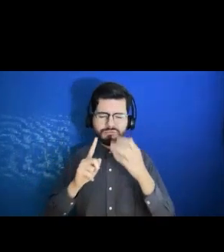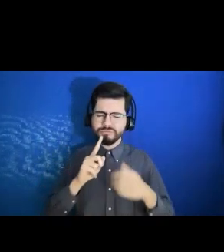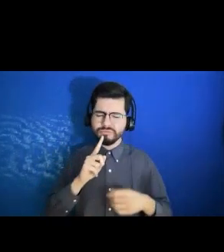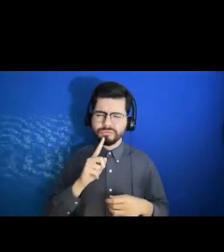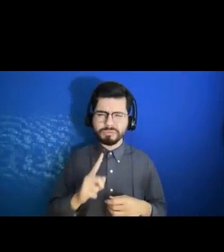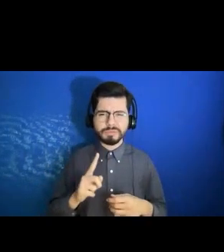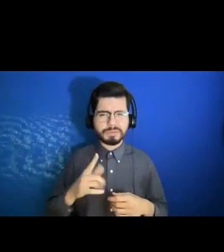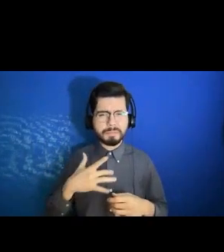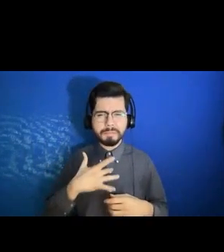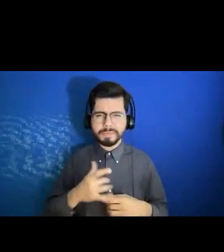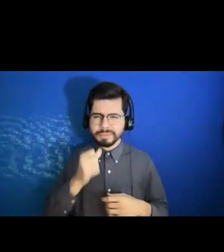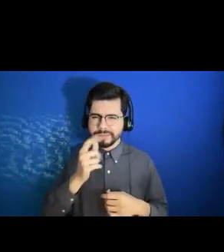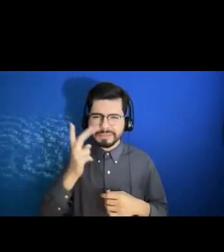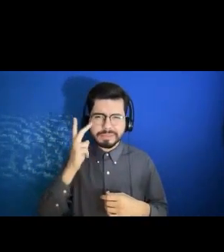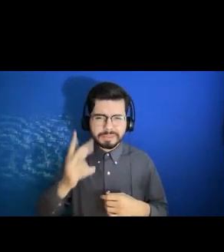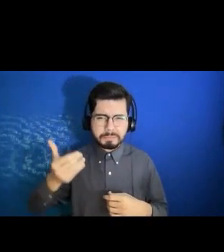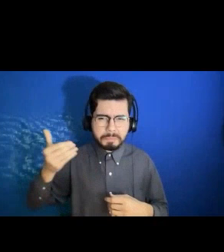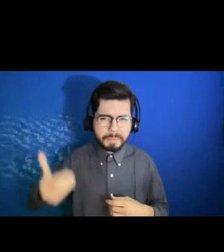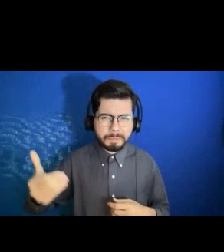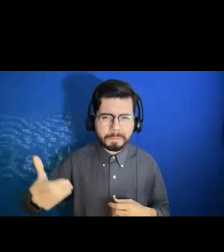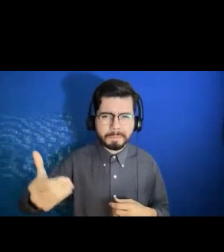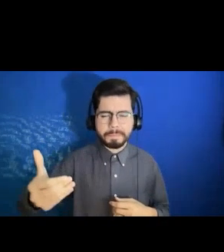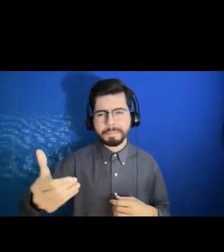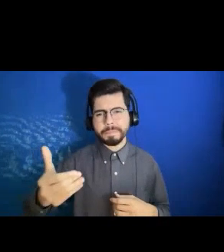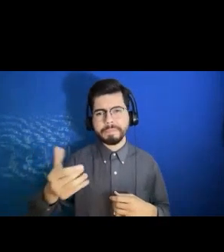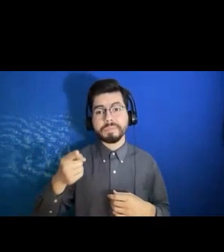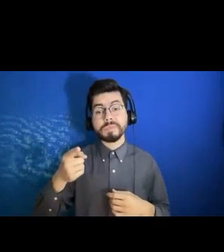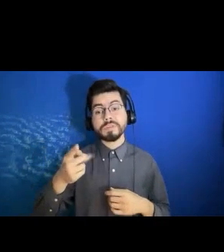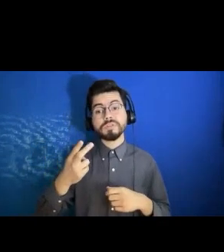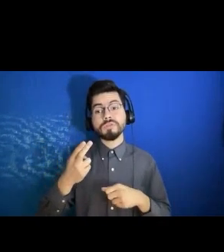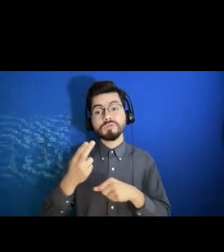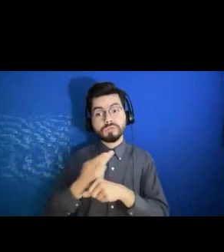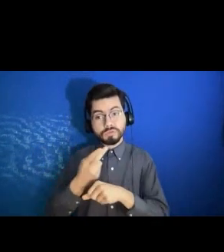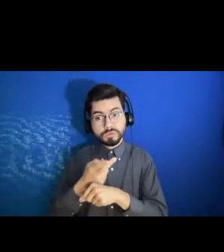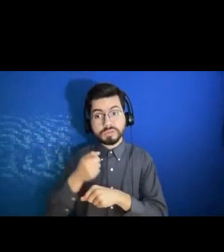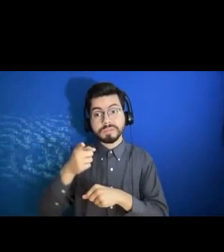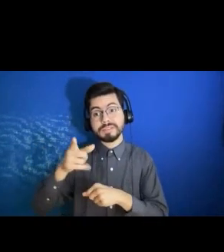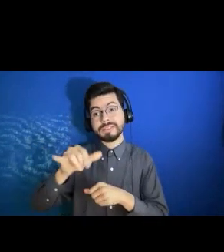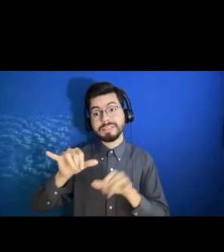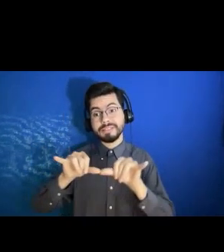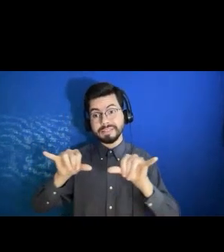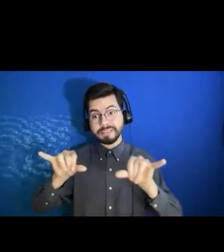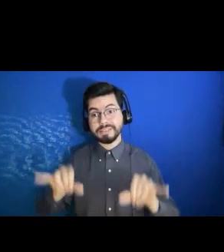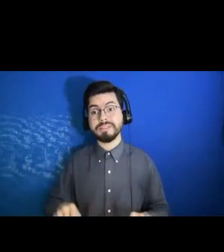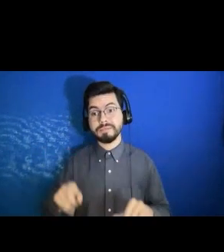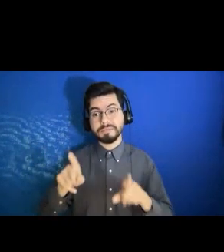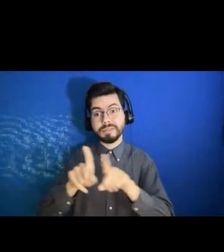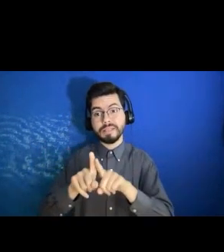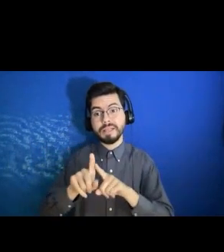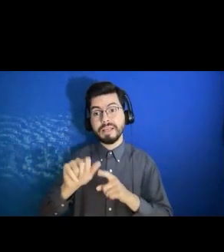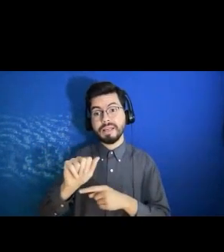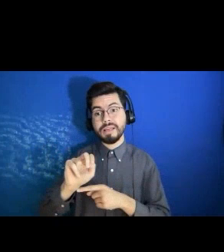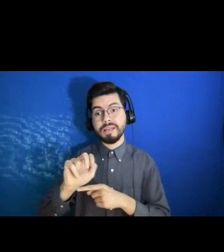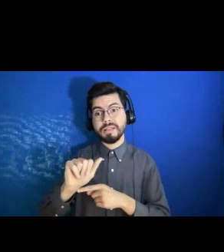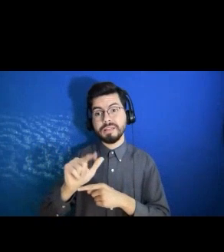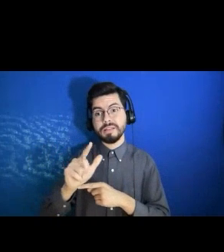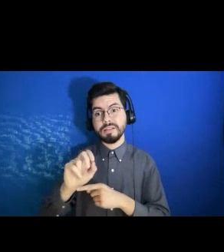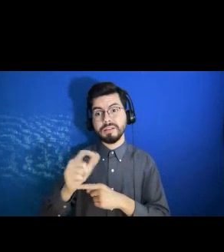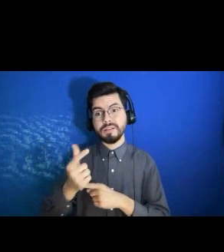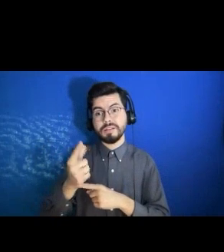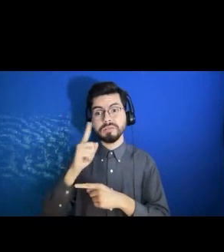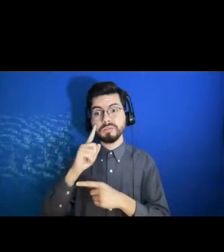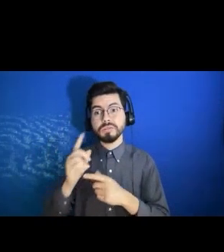2, we can use these eruptive systems as analogs to volcanic eruptions that don't happen